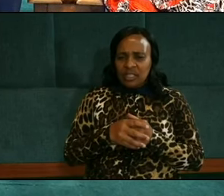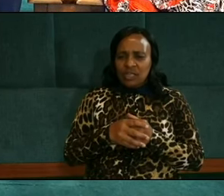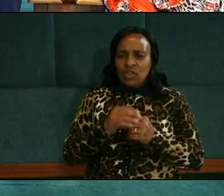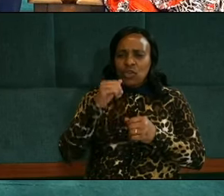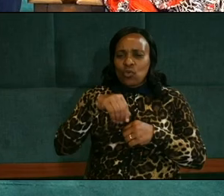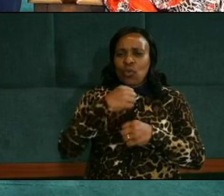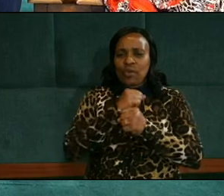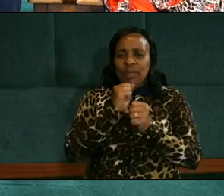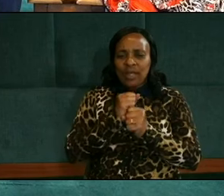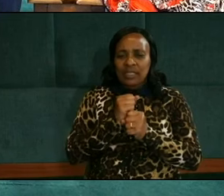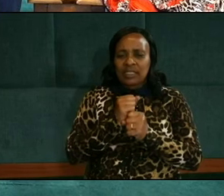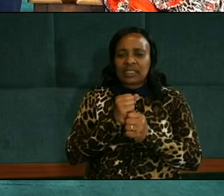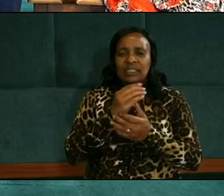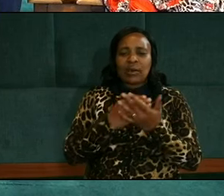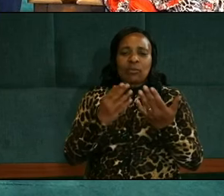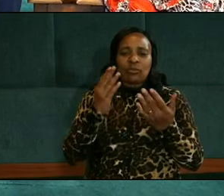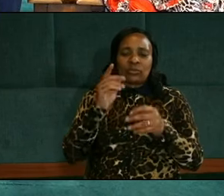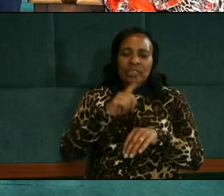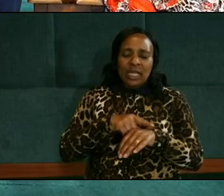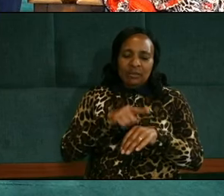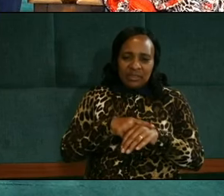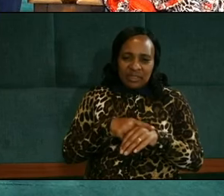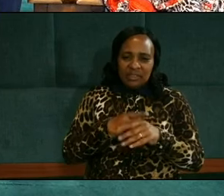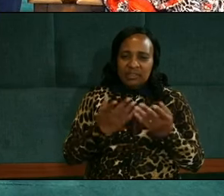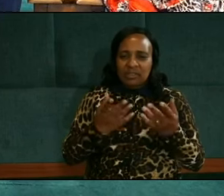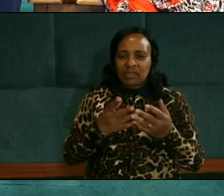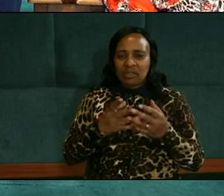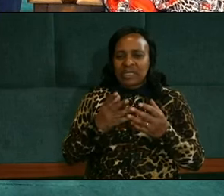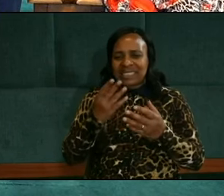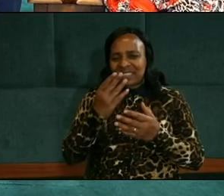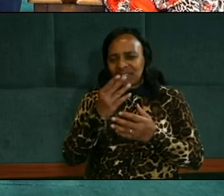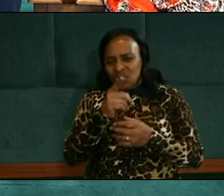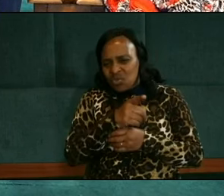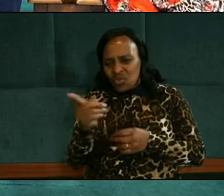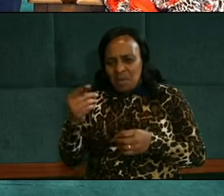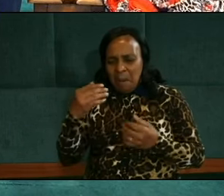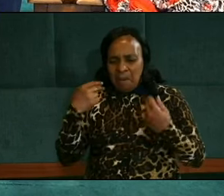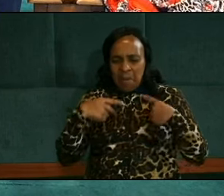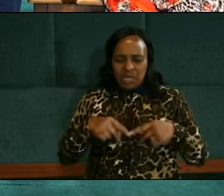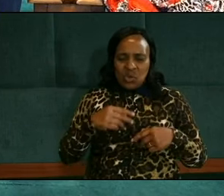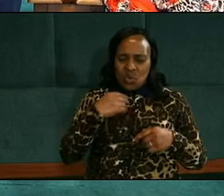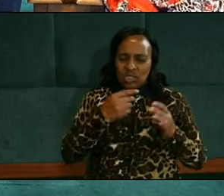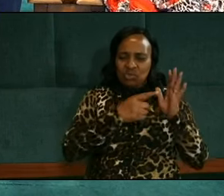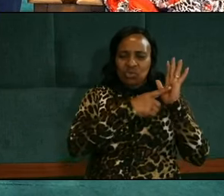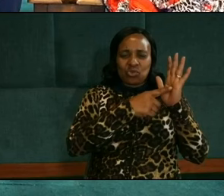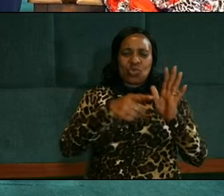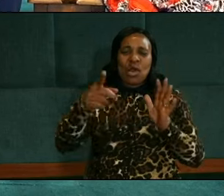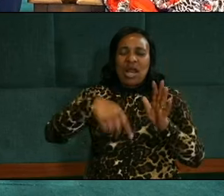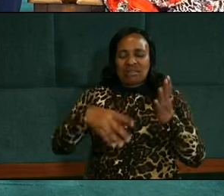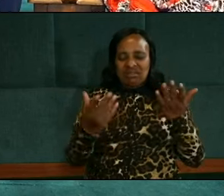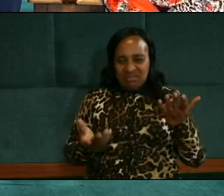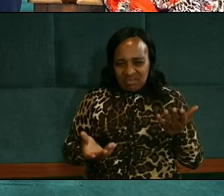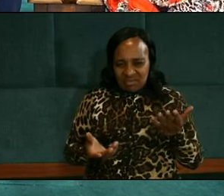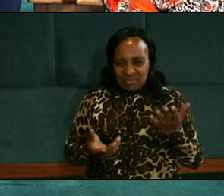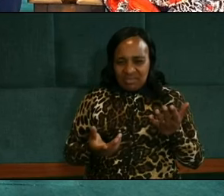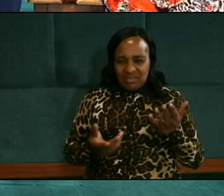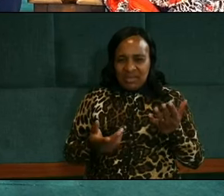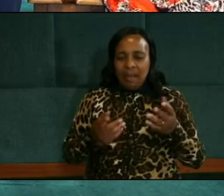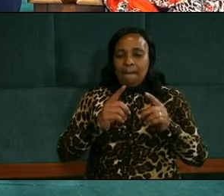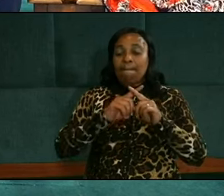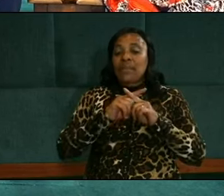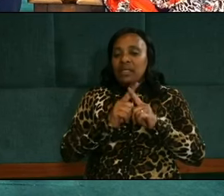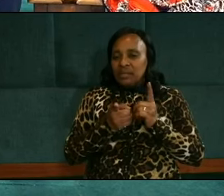make sometimes it's even obvious that this person is trying to show off. They even point to places with their phone, like, yeah,